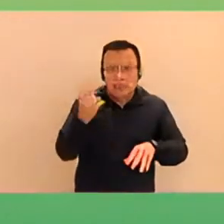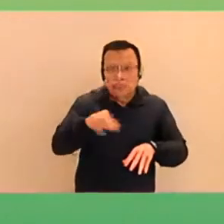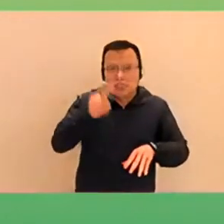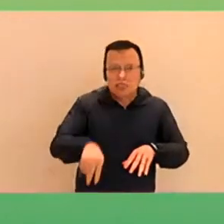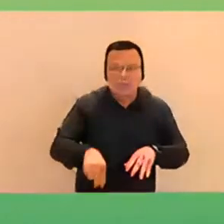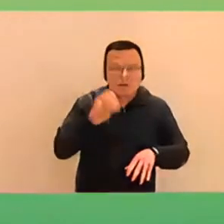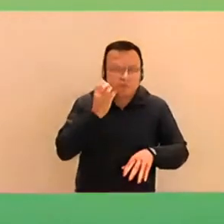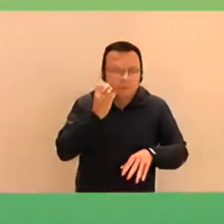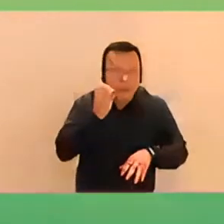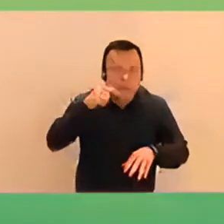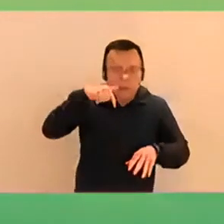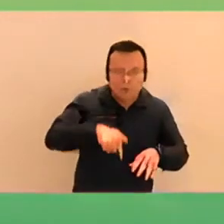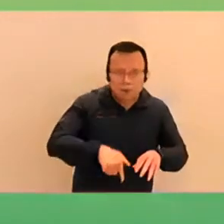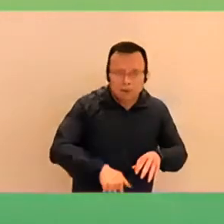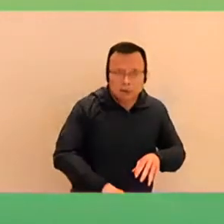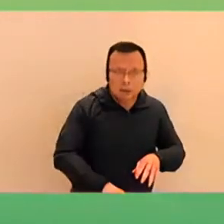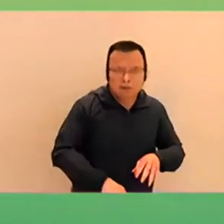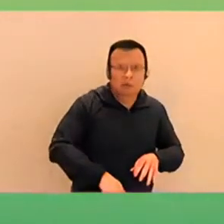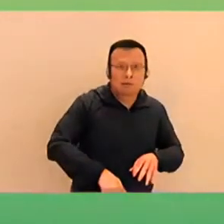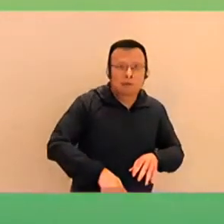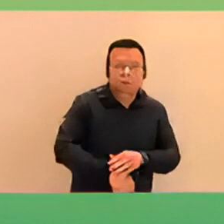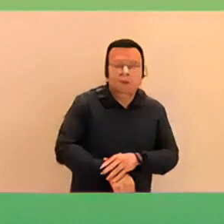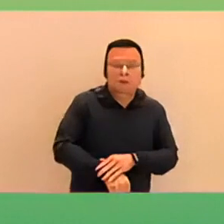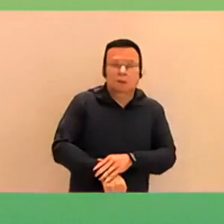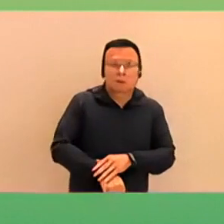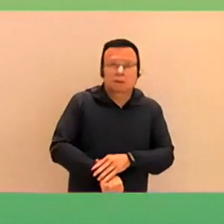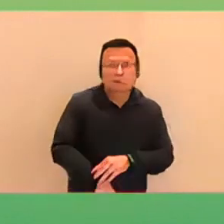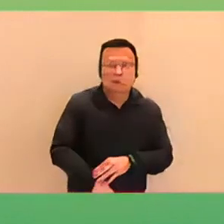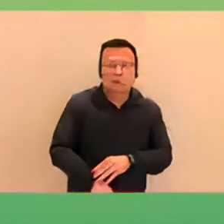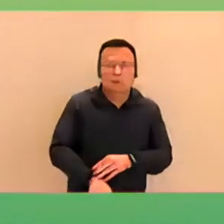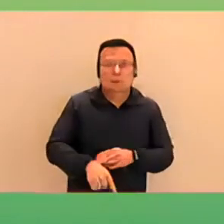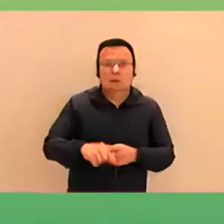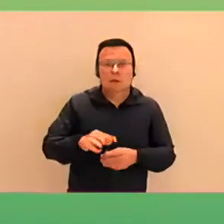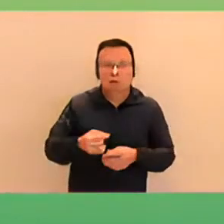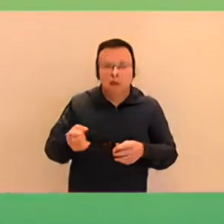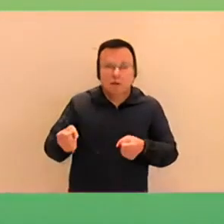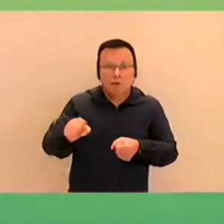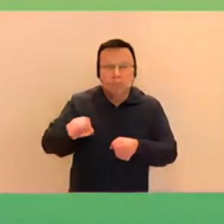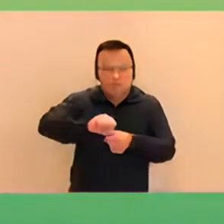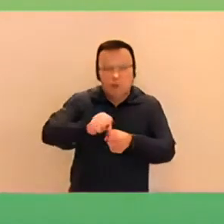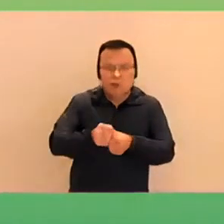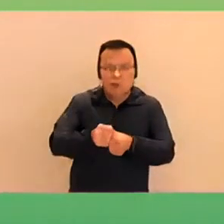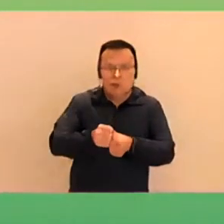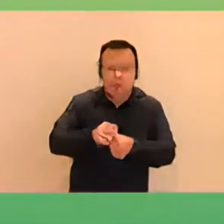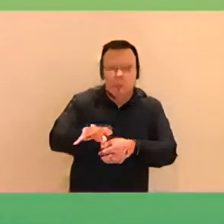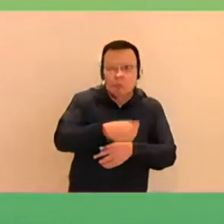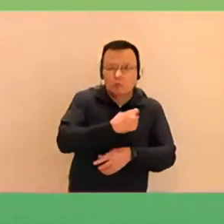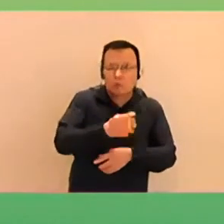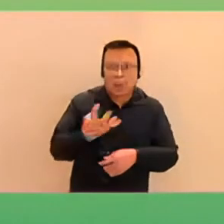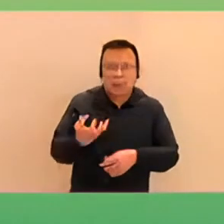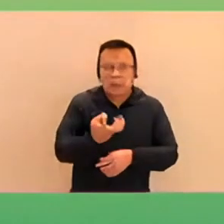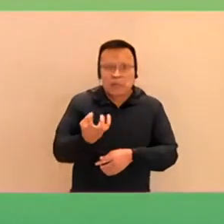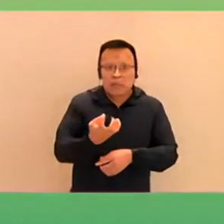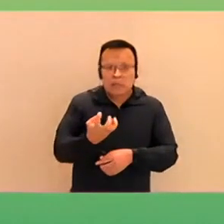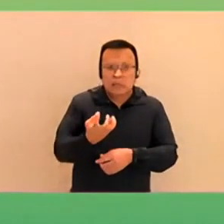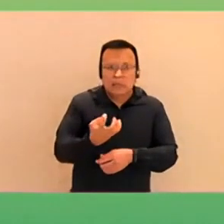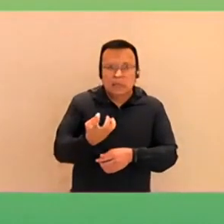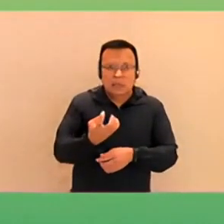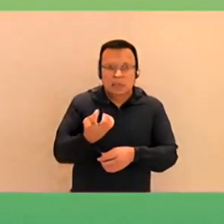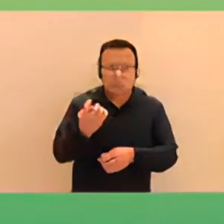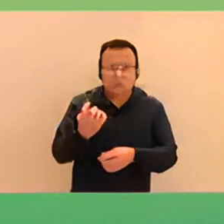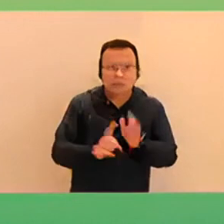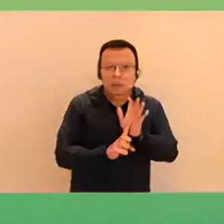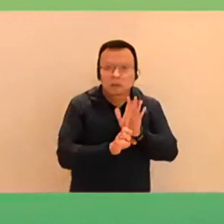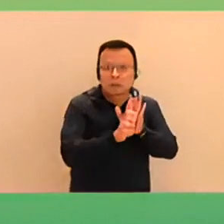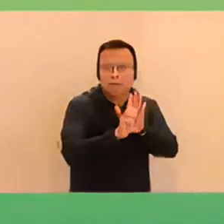get heat, no water, but get heat, and use a very high efficiency of a heat pump to supply to this building. And also from